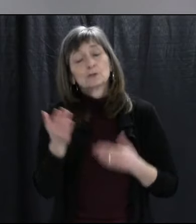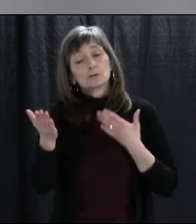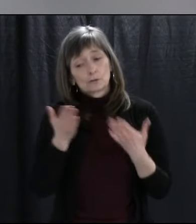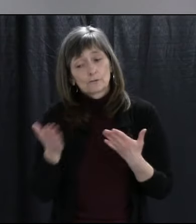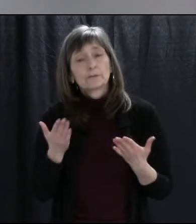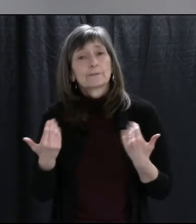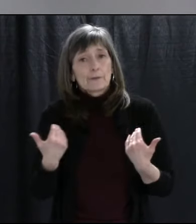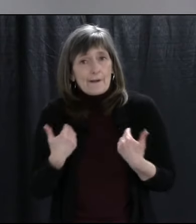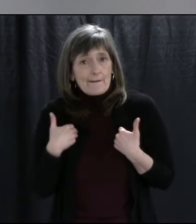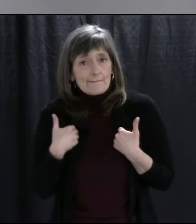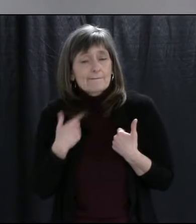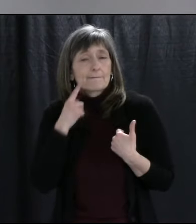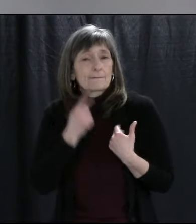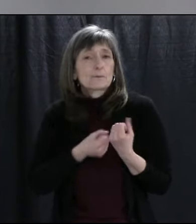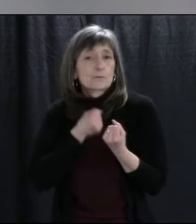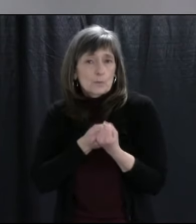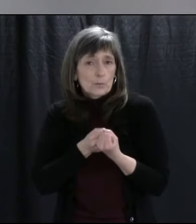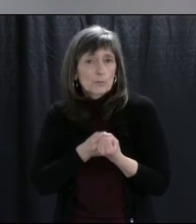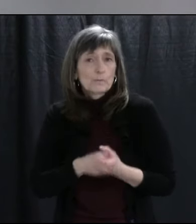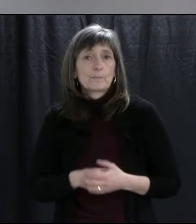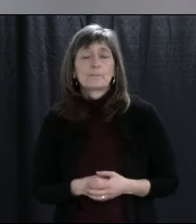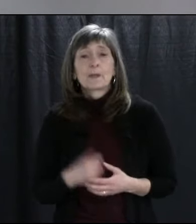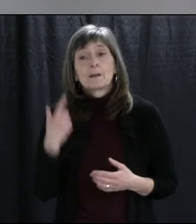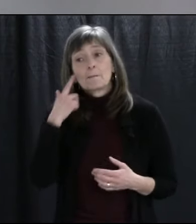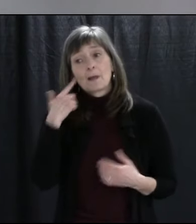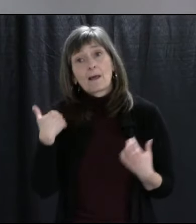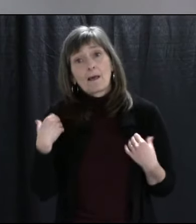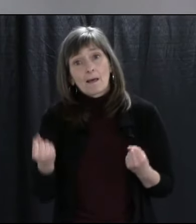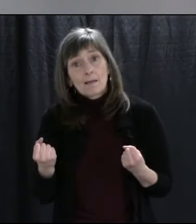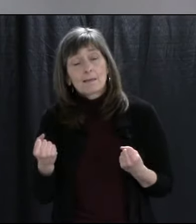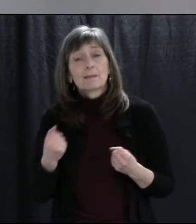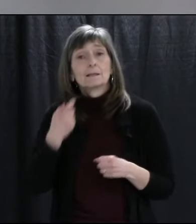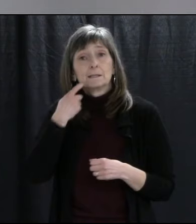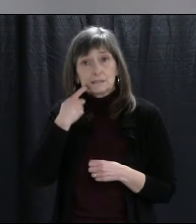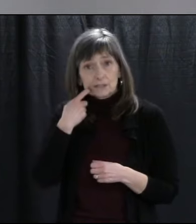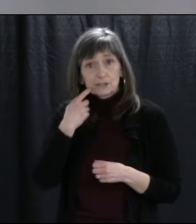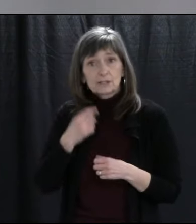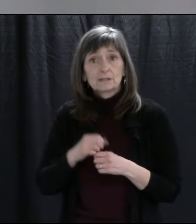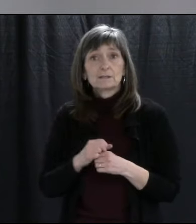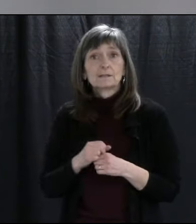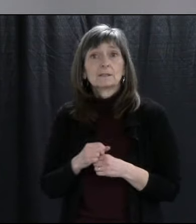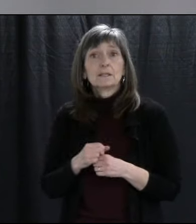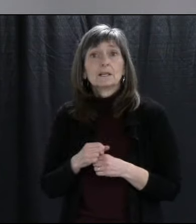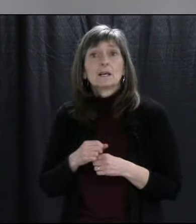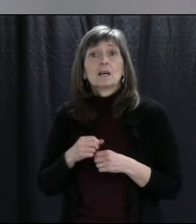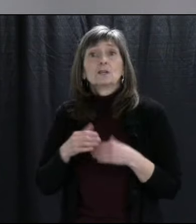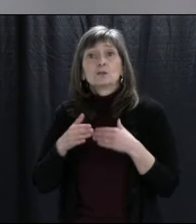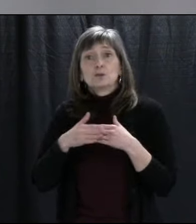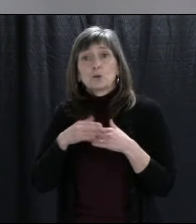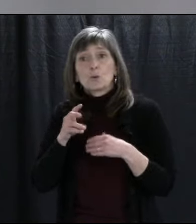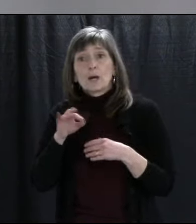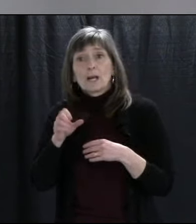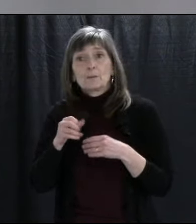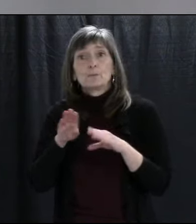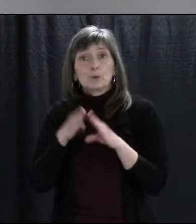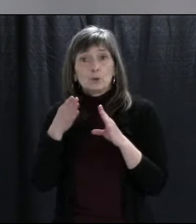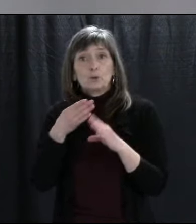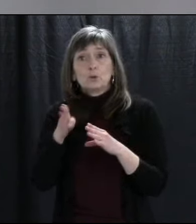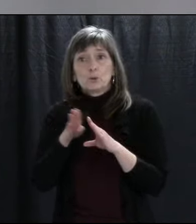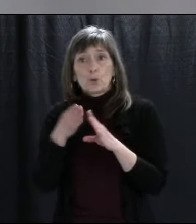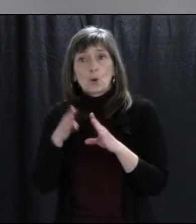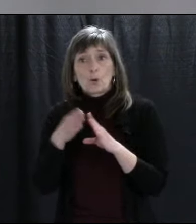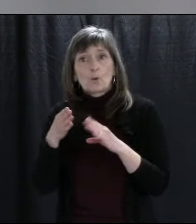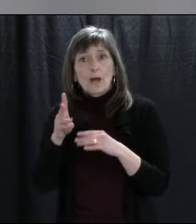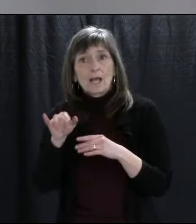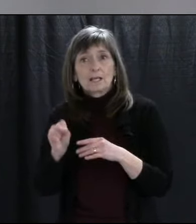that will help you. We have our mental health and addiction staff. Doorways clinics have been deemed essential. We